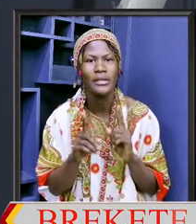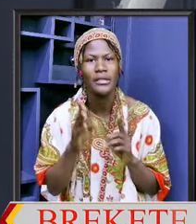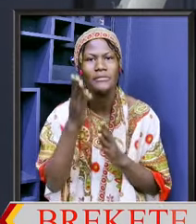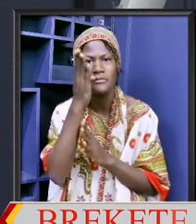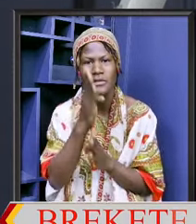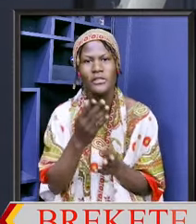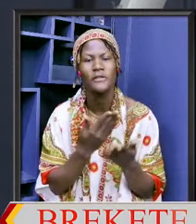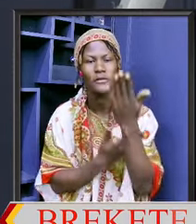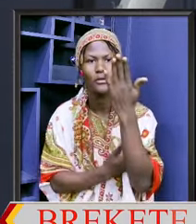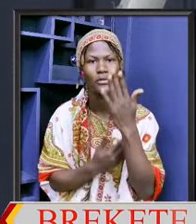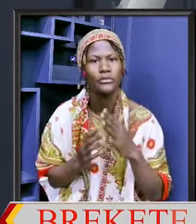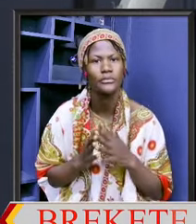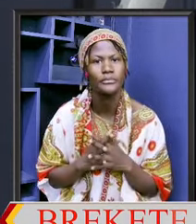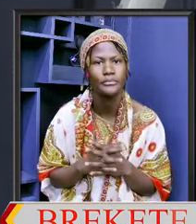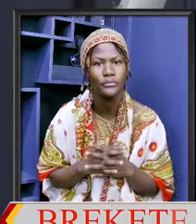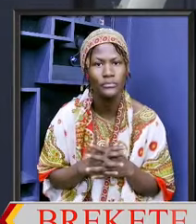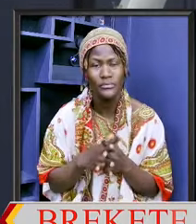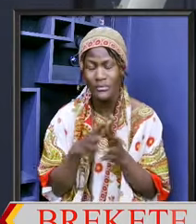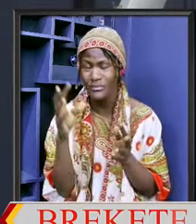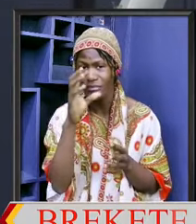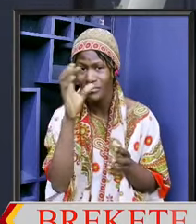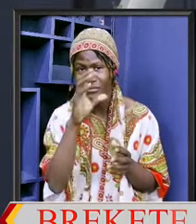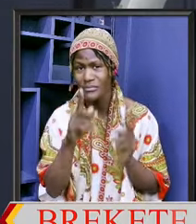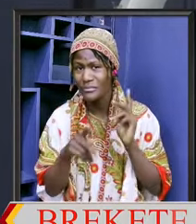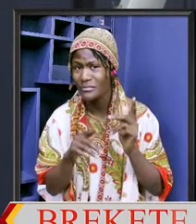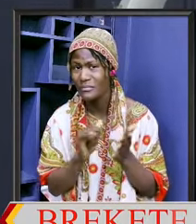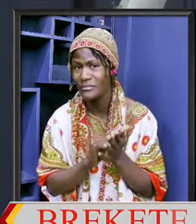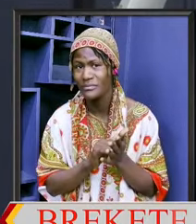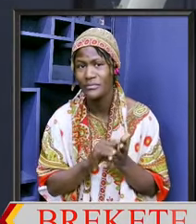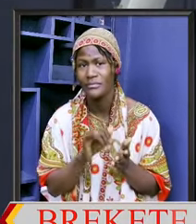people? See, person, where are they pity?